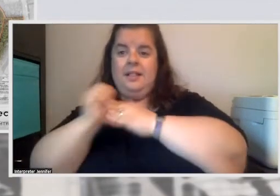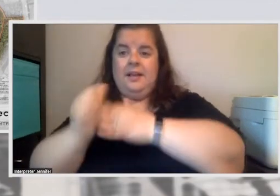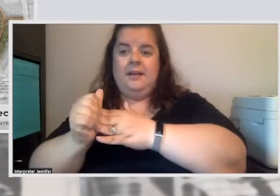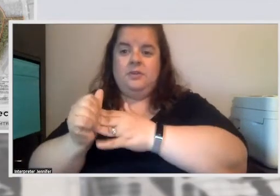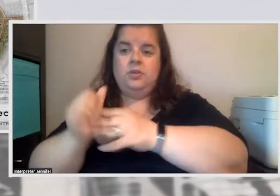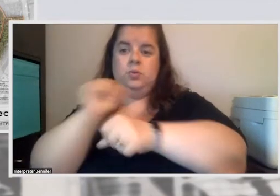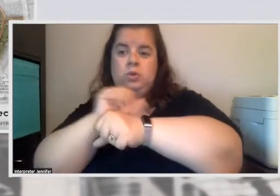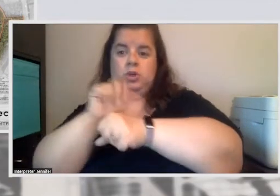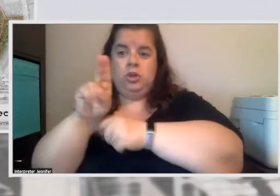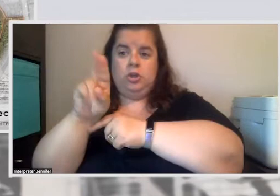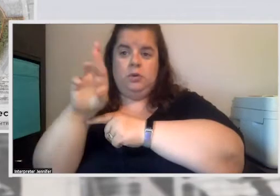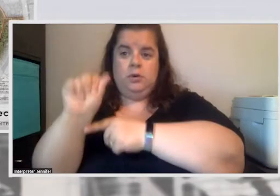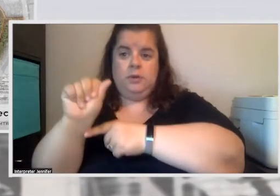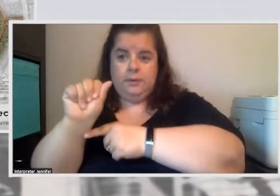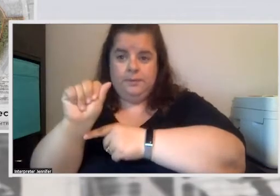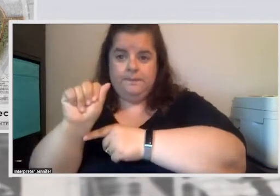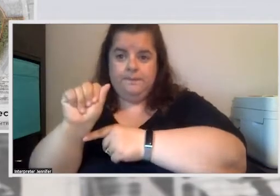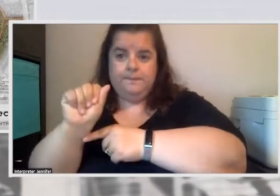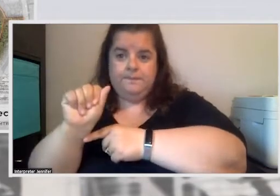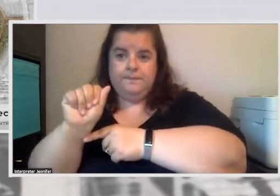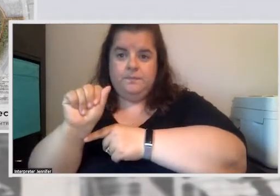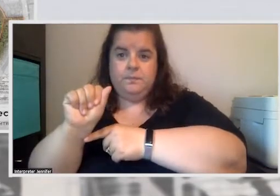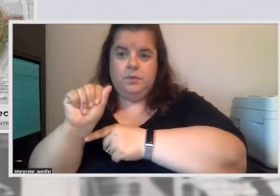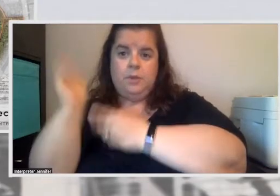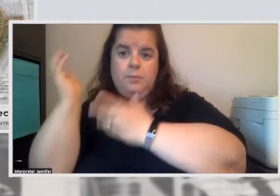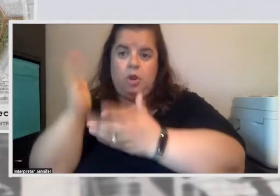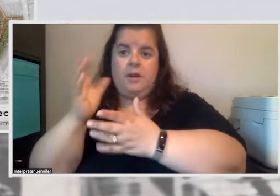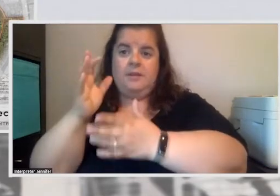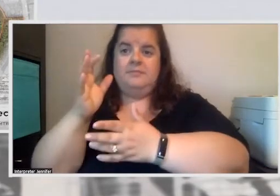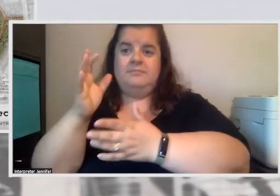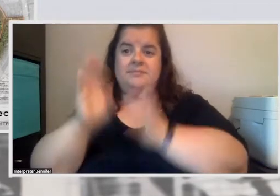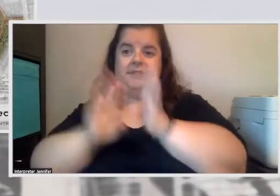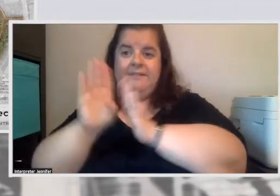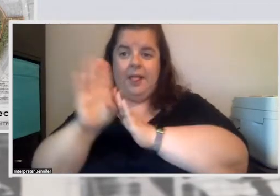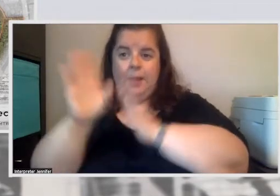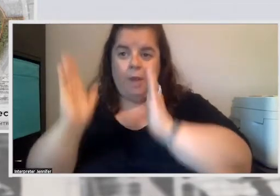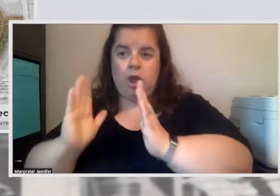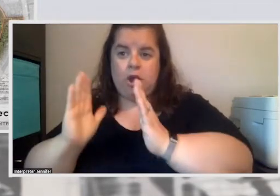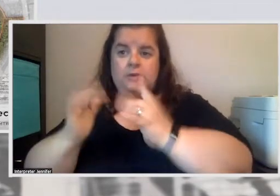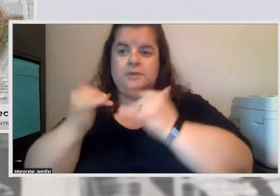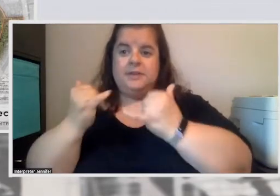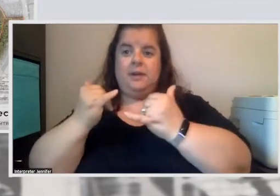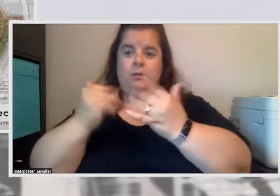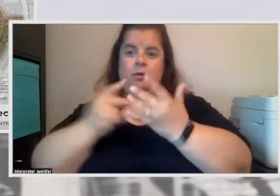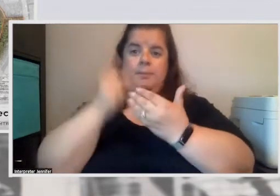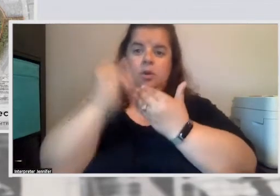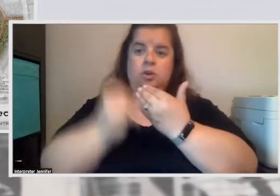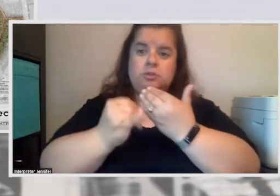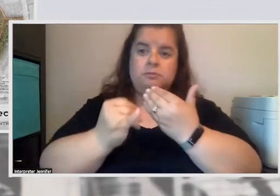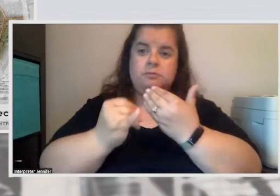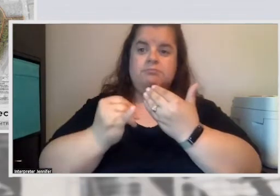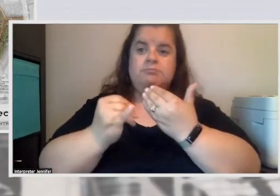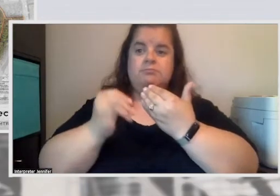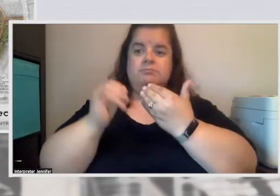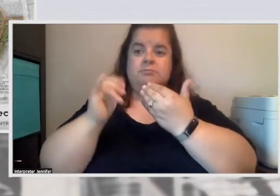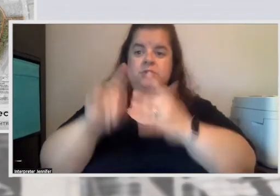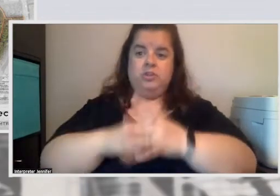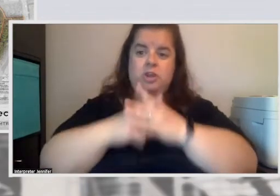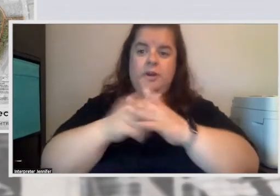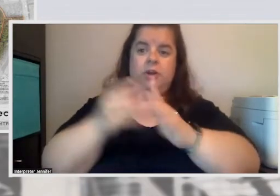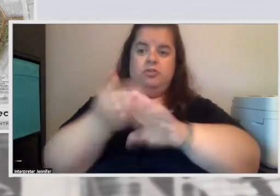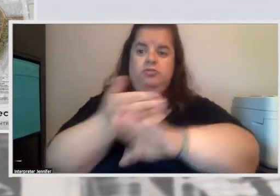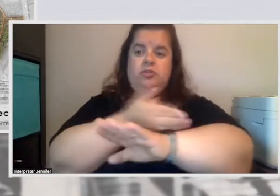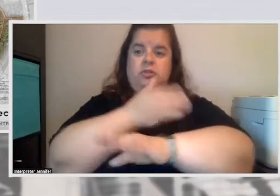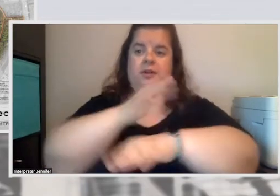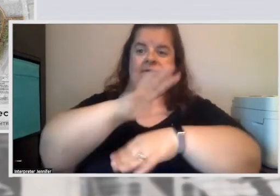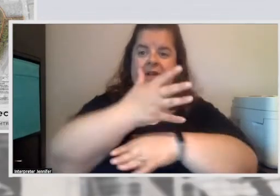that the URA then brought a developer on board, and it is now a project that is beginning construction at the intersection of 5th